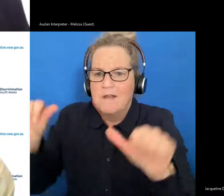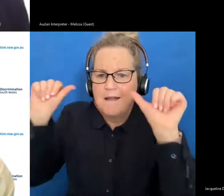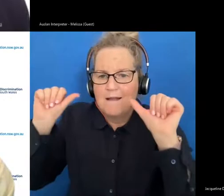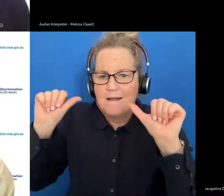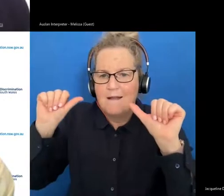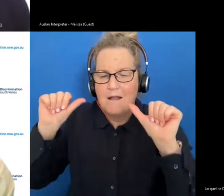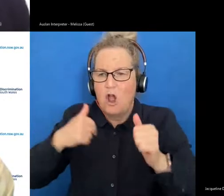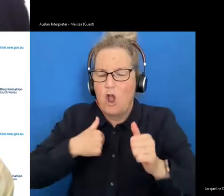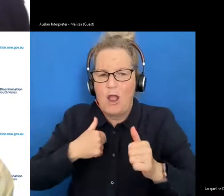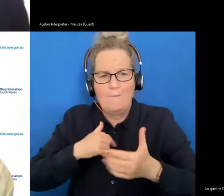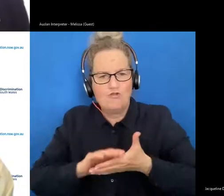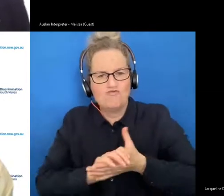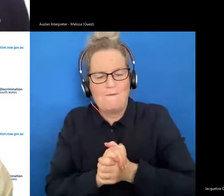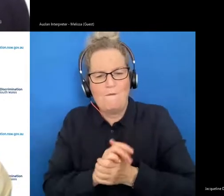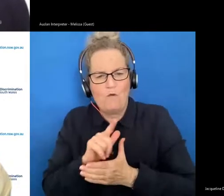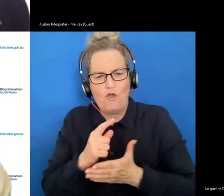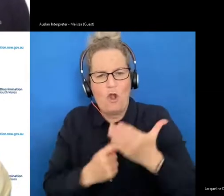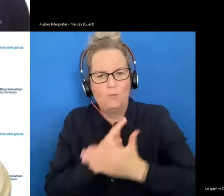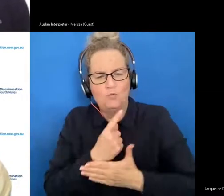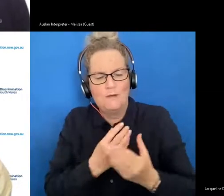know, I'm very grateful for the opportunity.